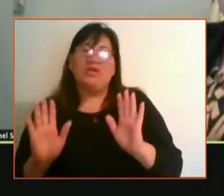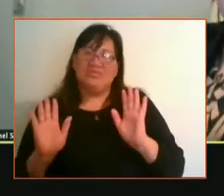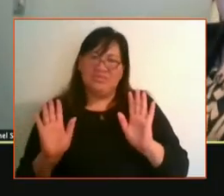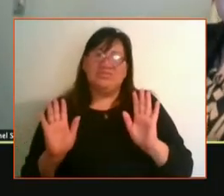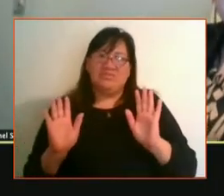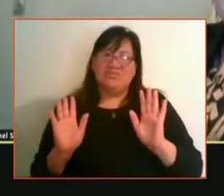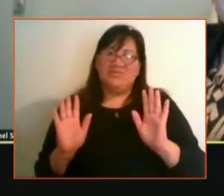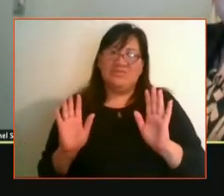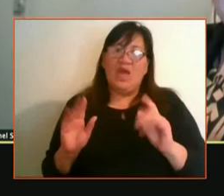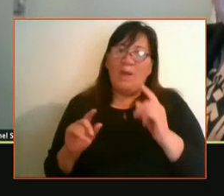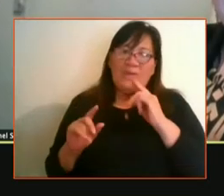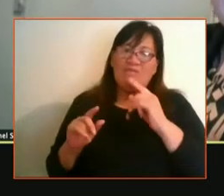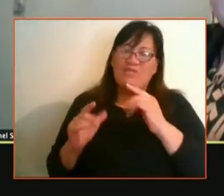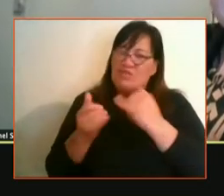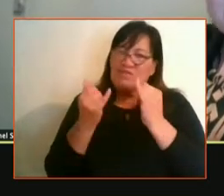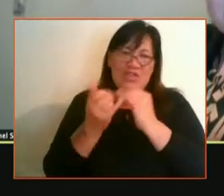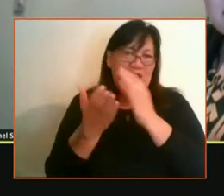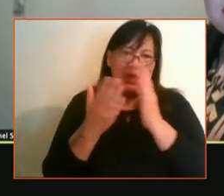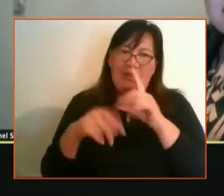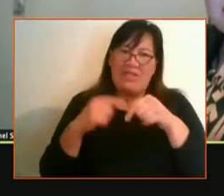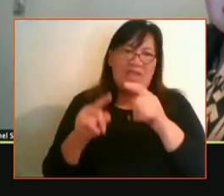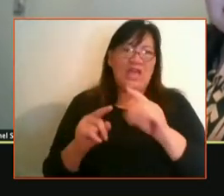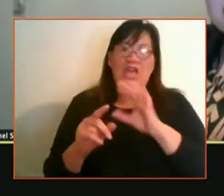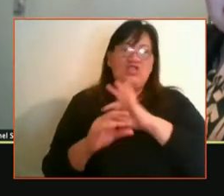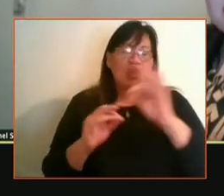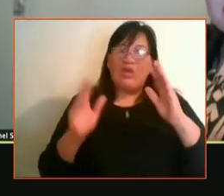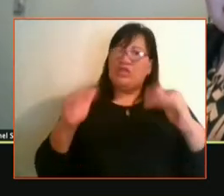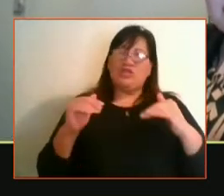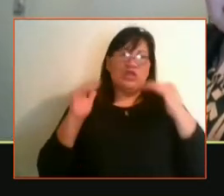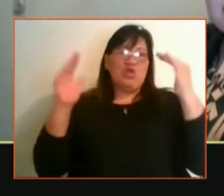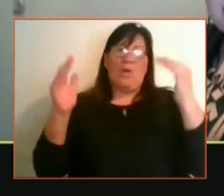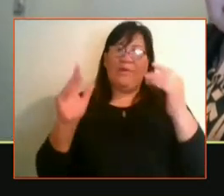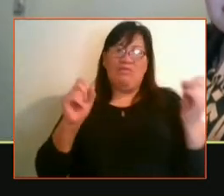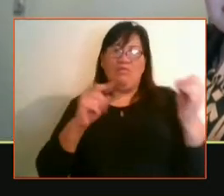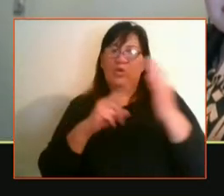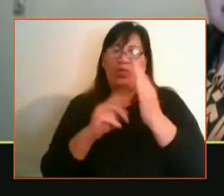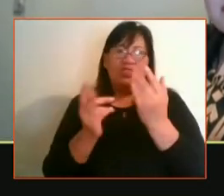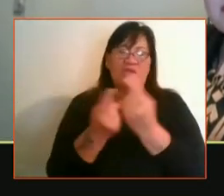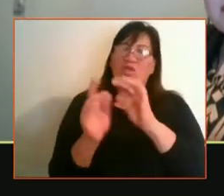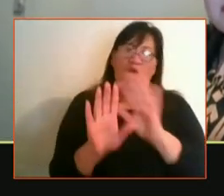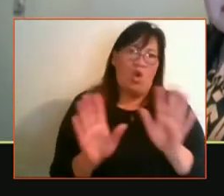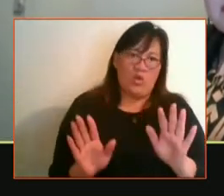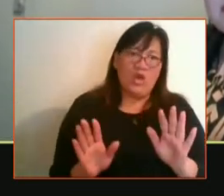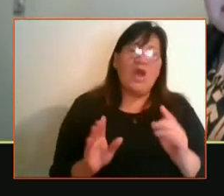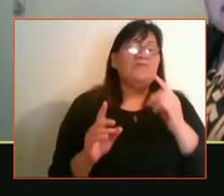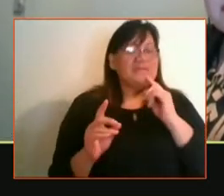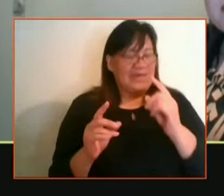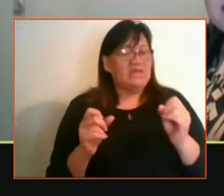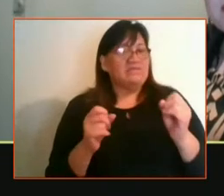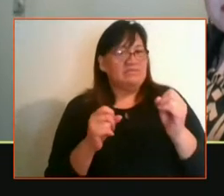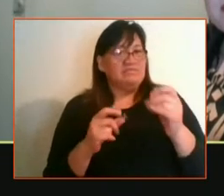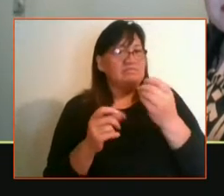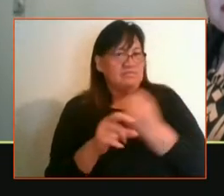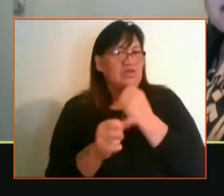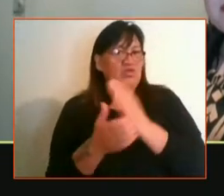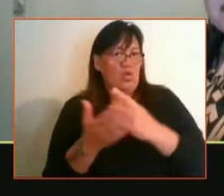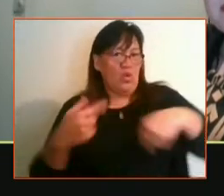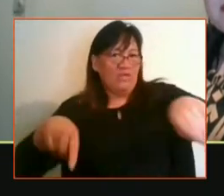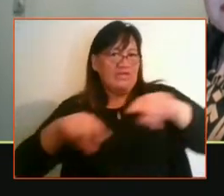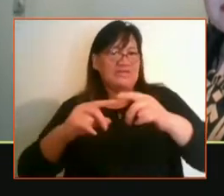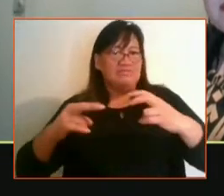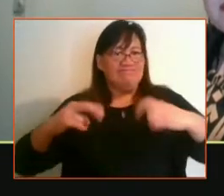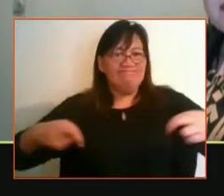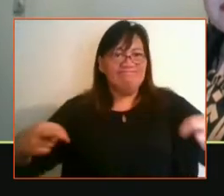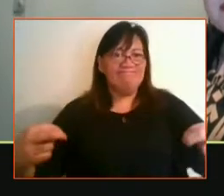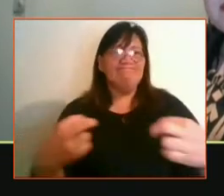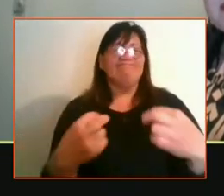been incredibly clear the whole way through that a strategy, a long-term vision, and everybody being around the table, again, to the concrete examples that I've been